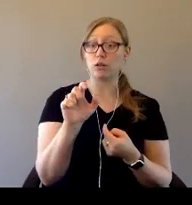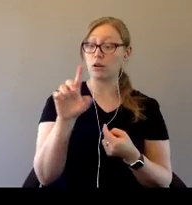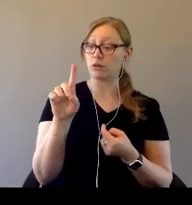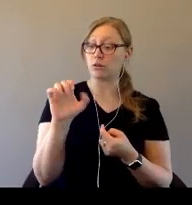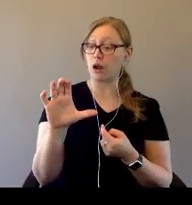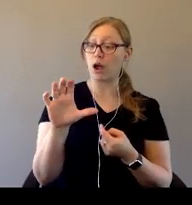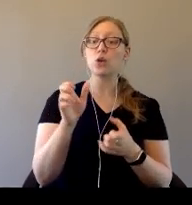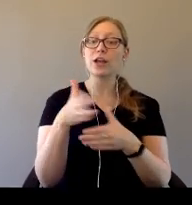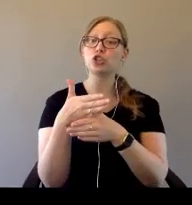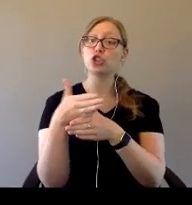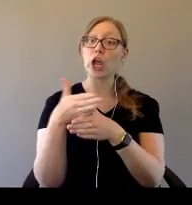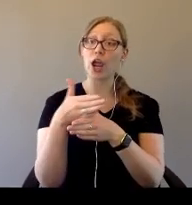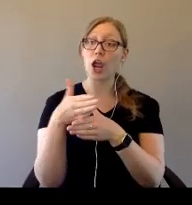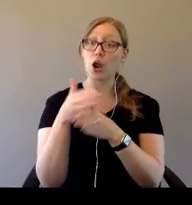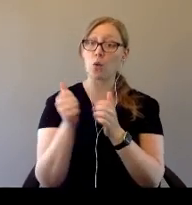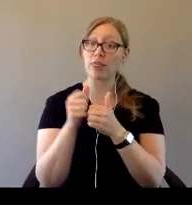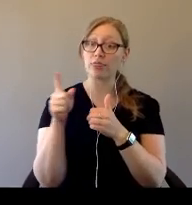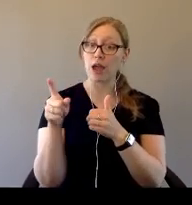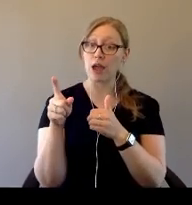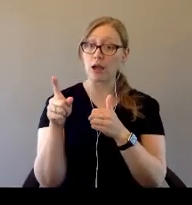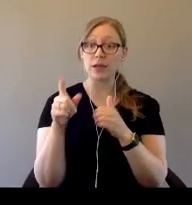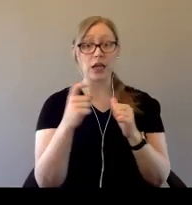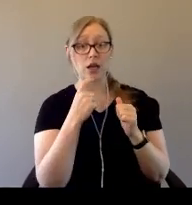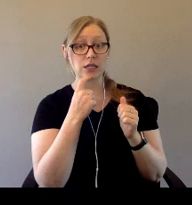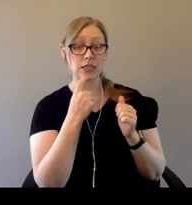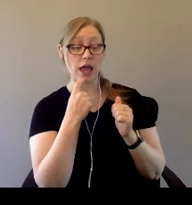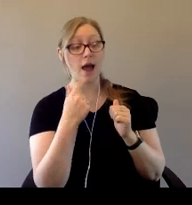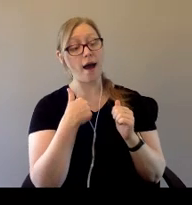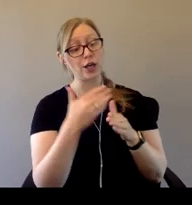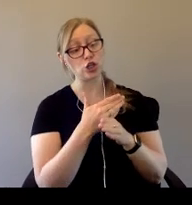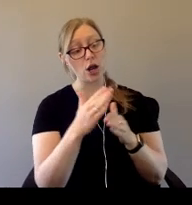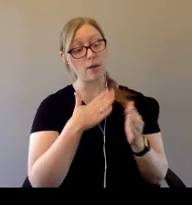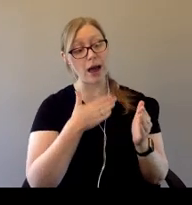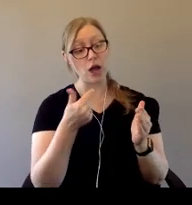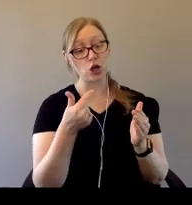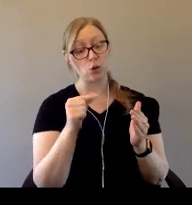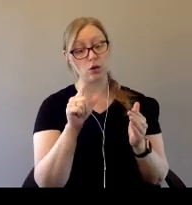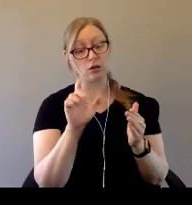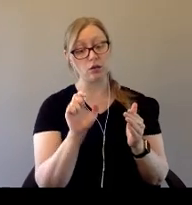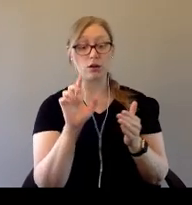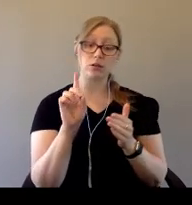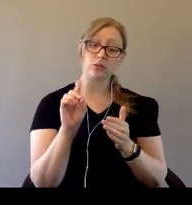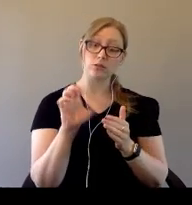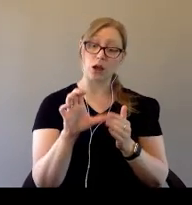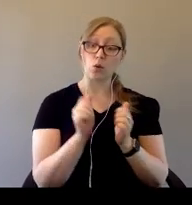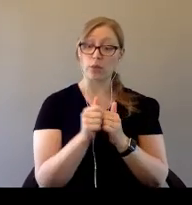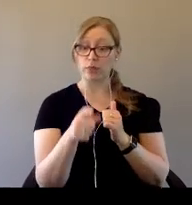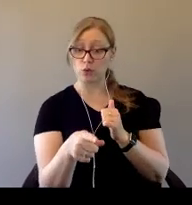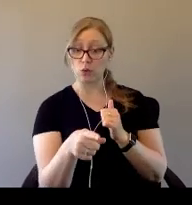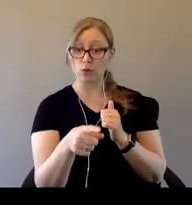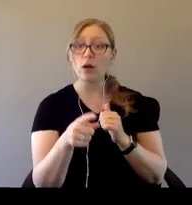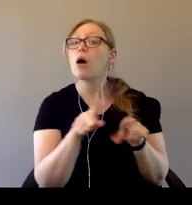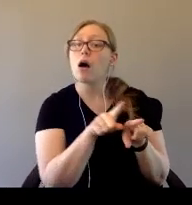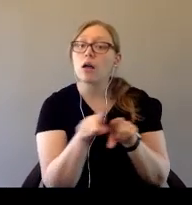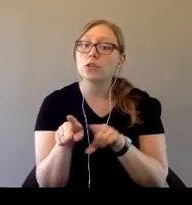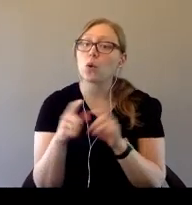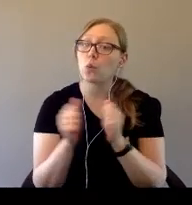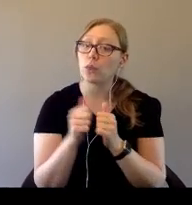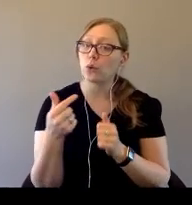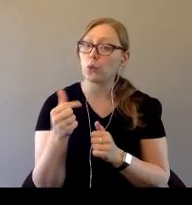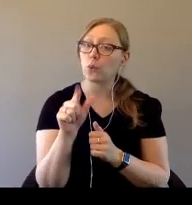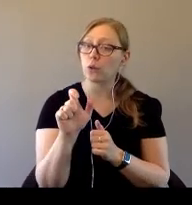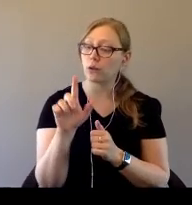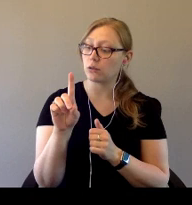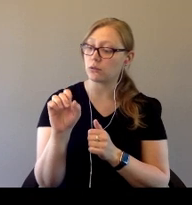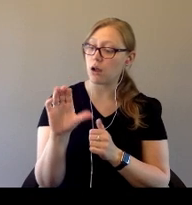Doc with them. You can write, I shared my Google Doc with you. You can also, with a Google Doc, include